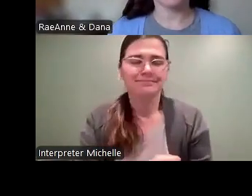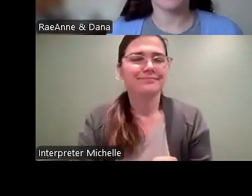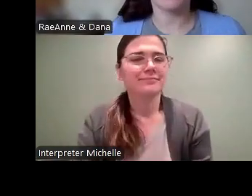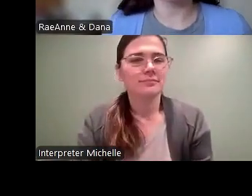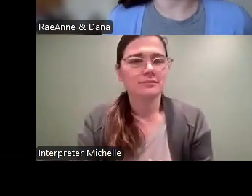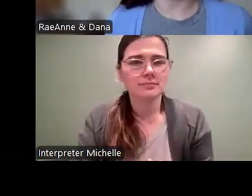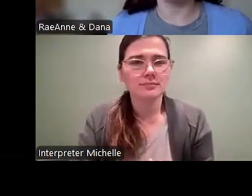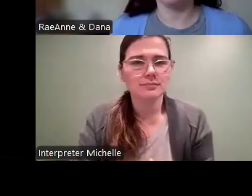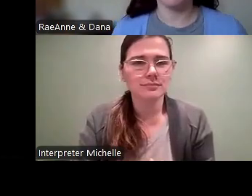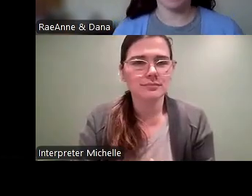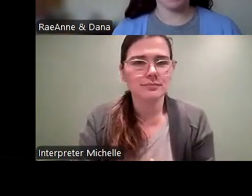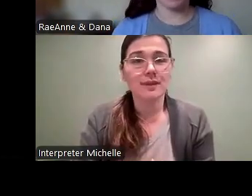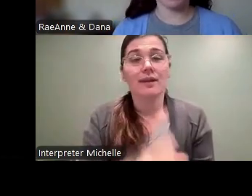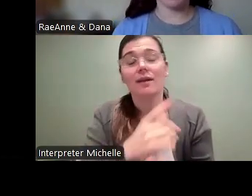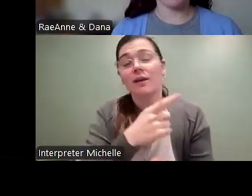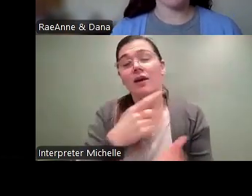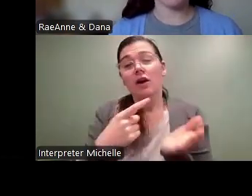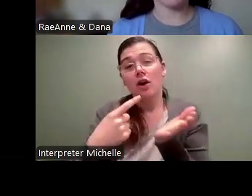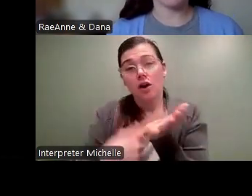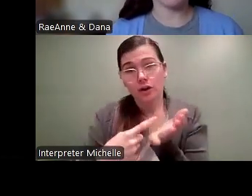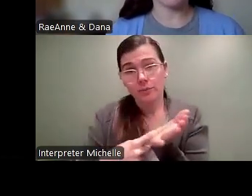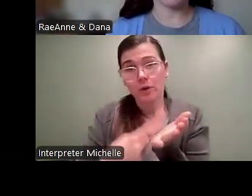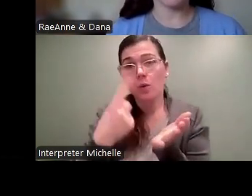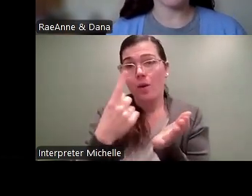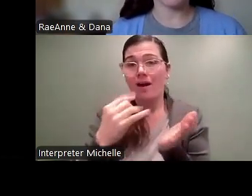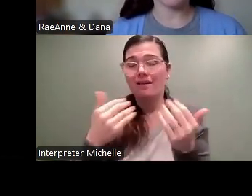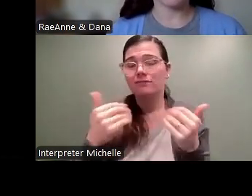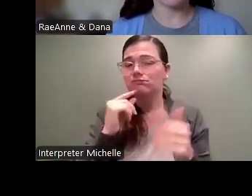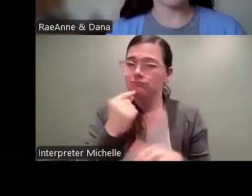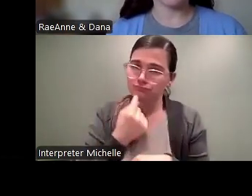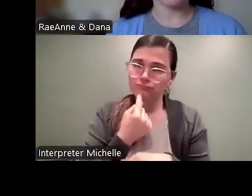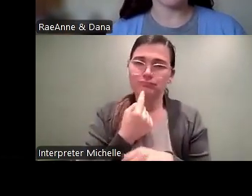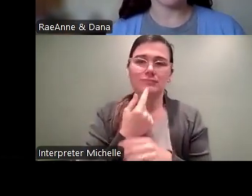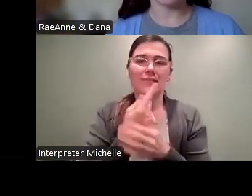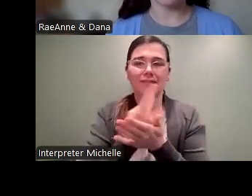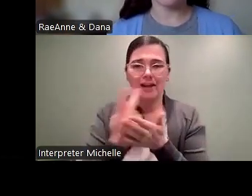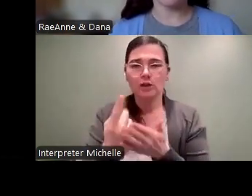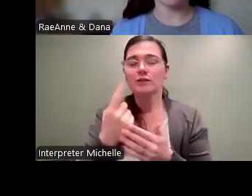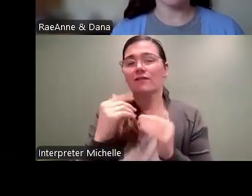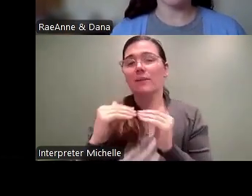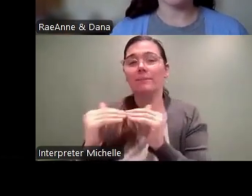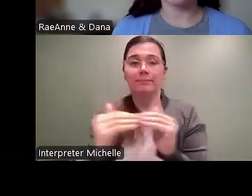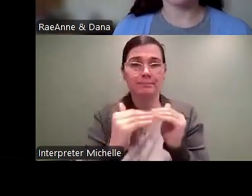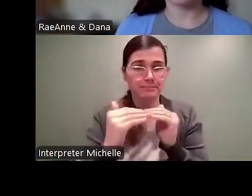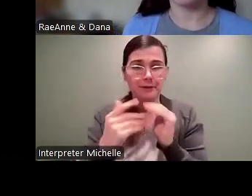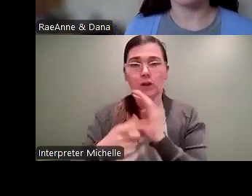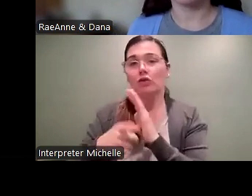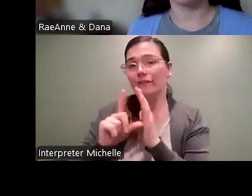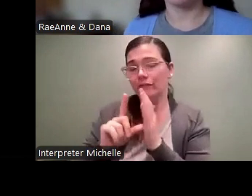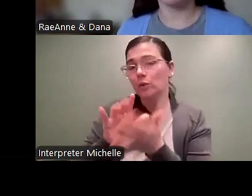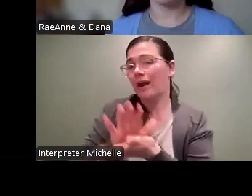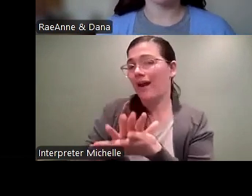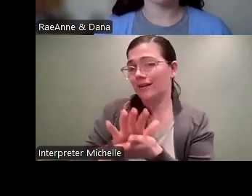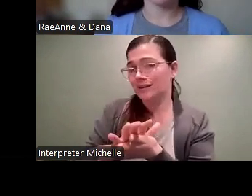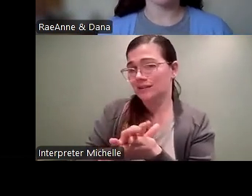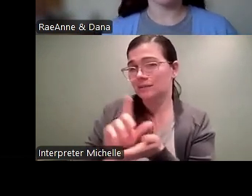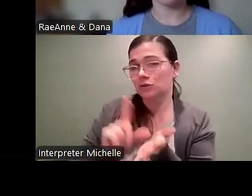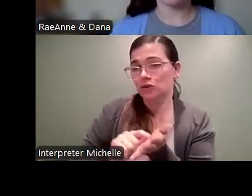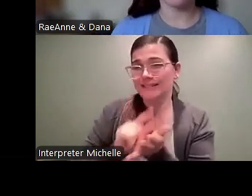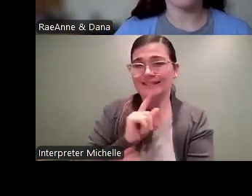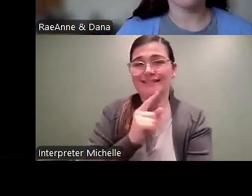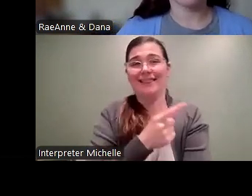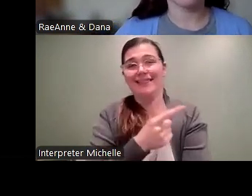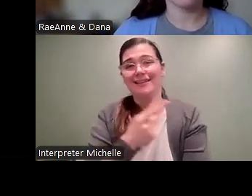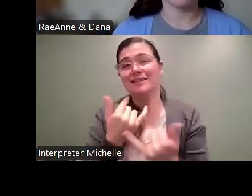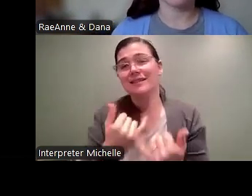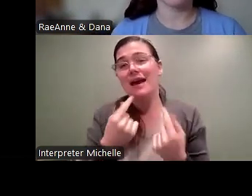Arguably, one of the most detrimental failures of peer-reviewed academic journalism is this now